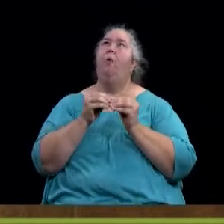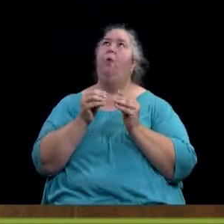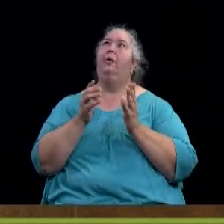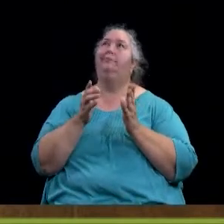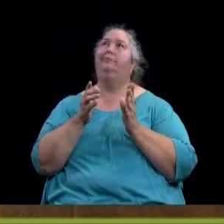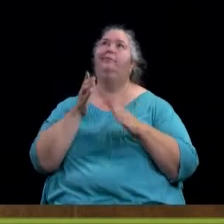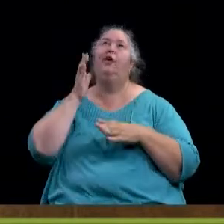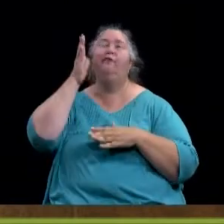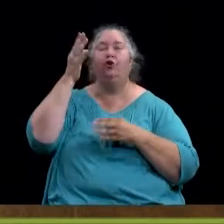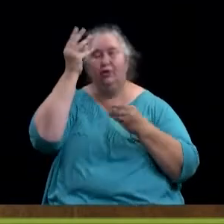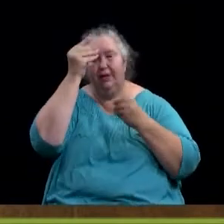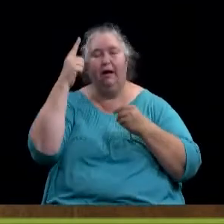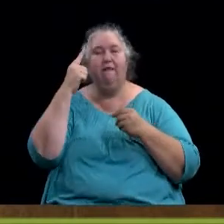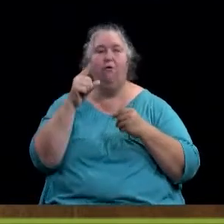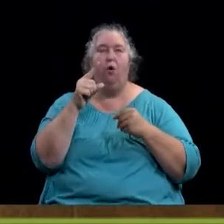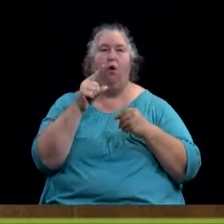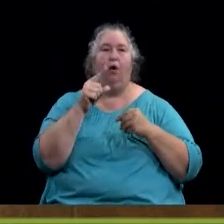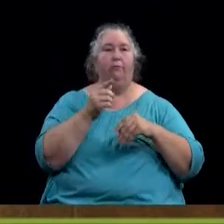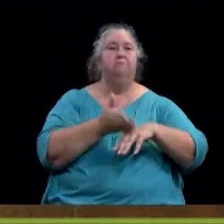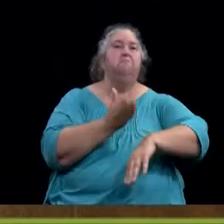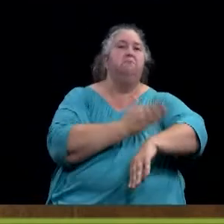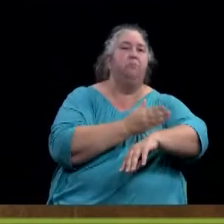staff and our partners' work on this to this point.